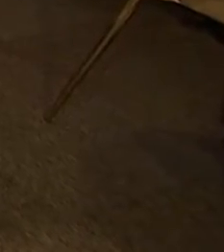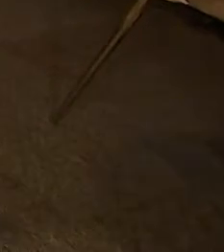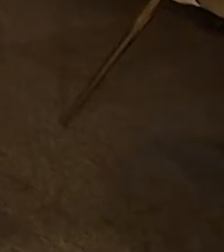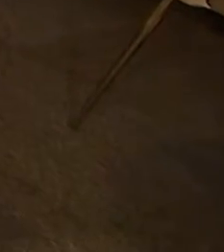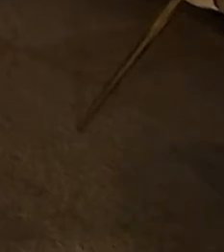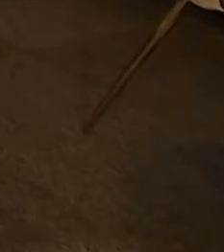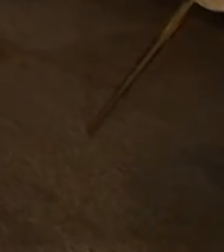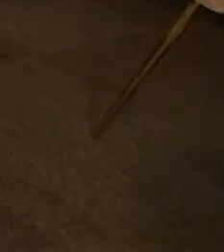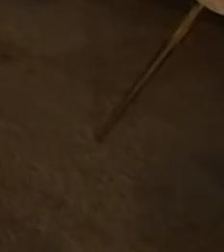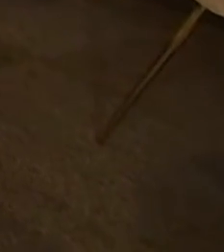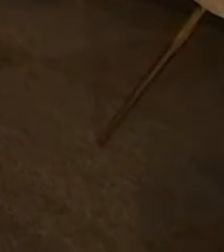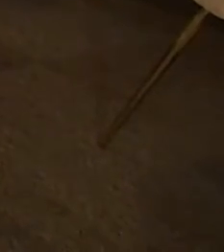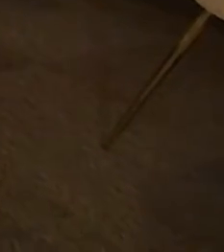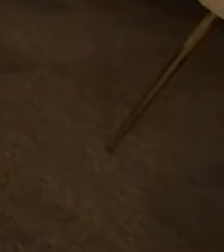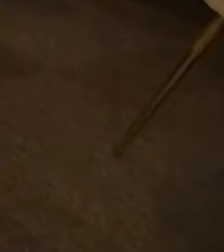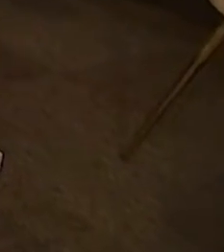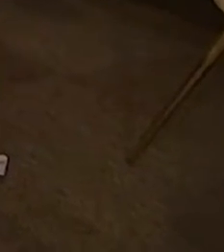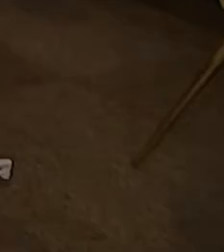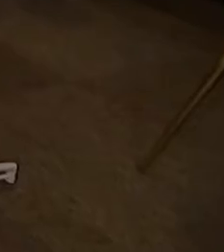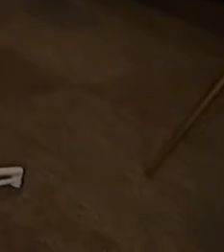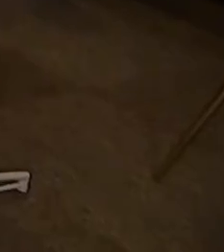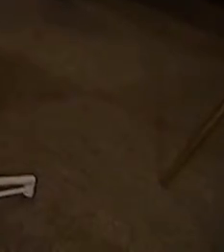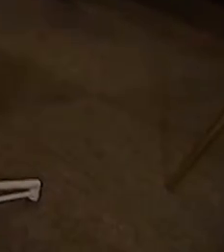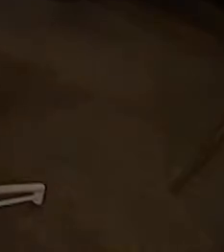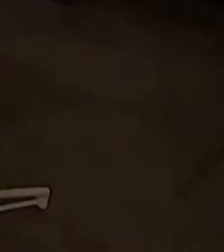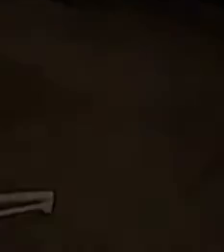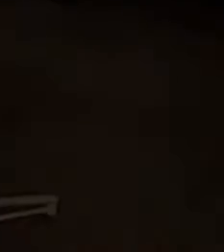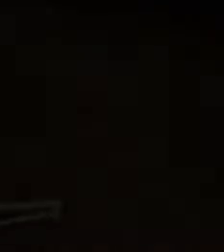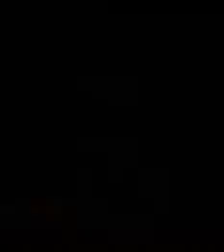Det var så roligt. Det måste vi göra. Ja, väldigt gärna. Ja. Väldigt gärna. Ja, det gör vi.